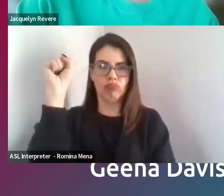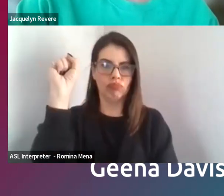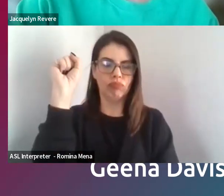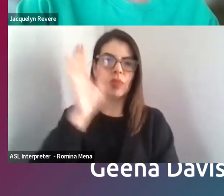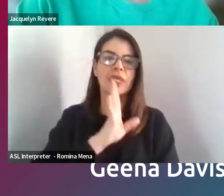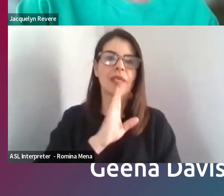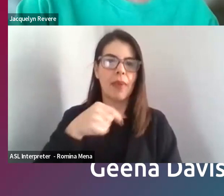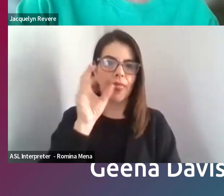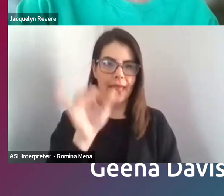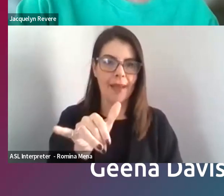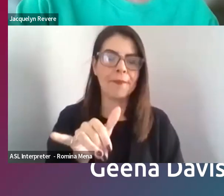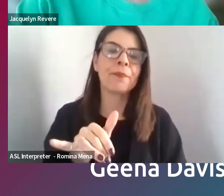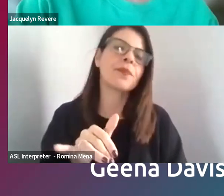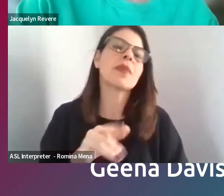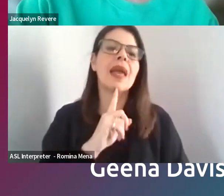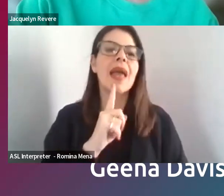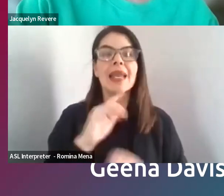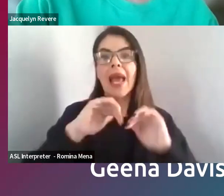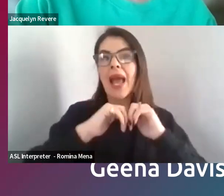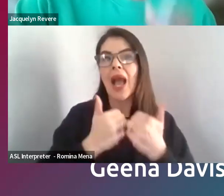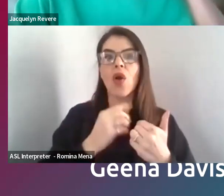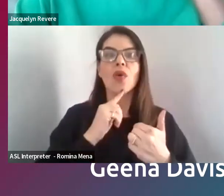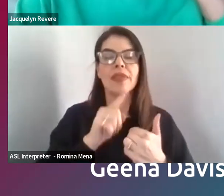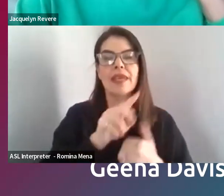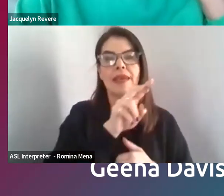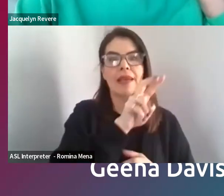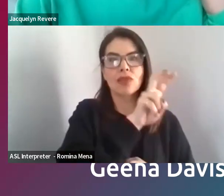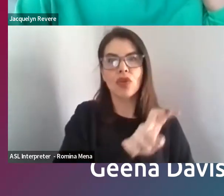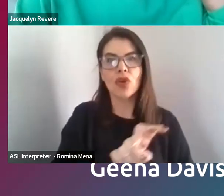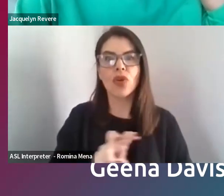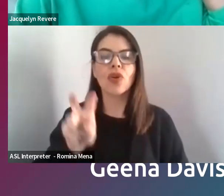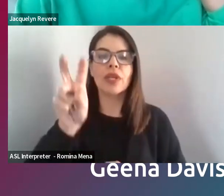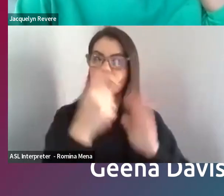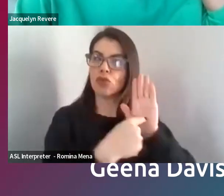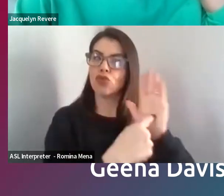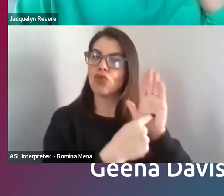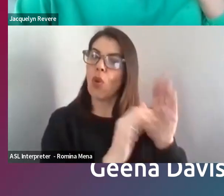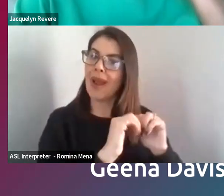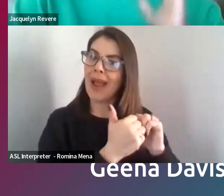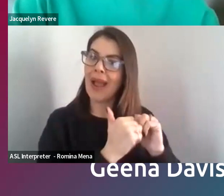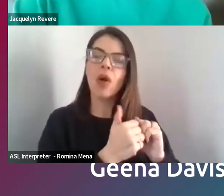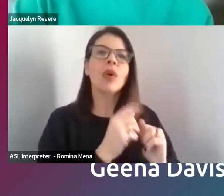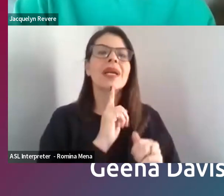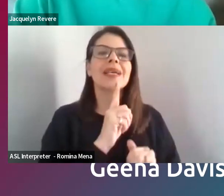it's and the way that it the journey kind of is depicted is that of a